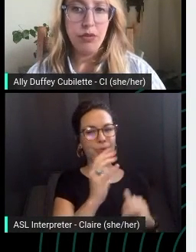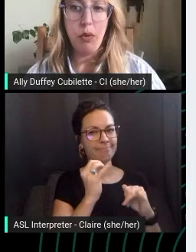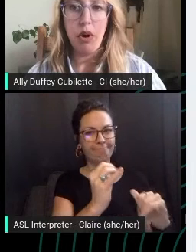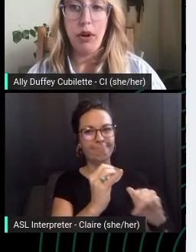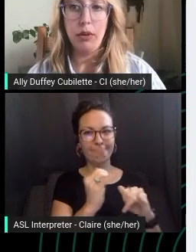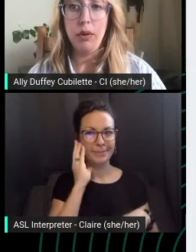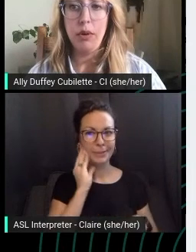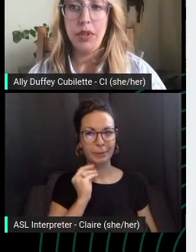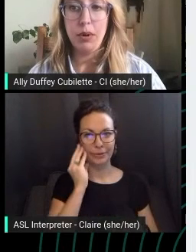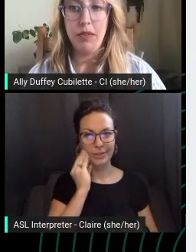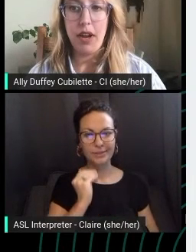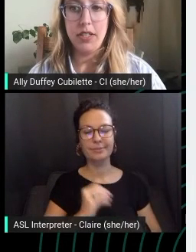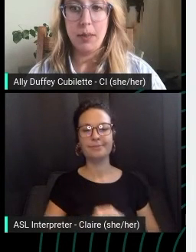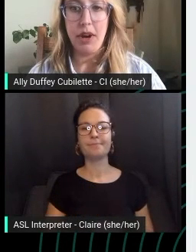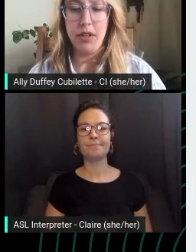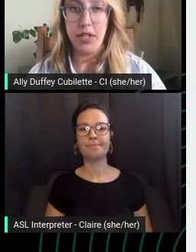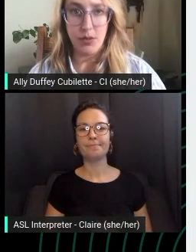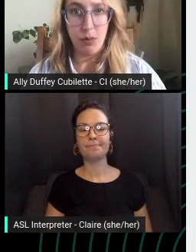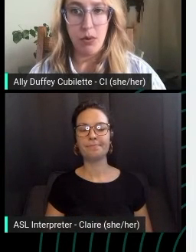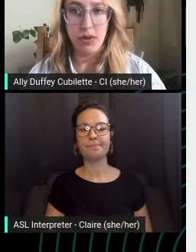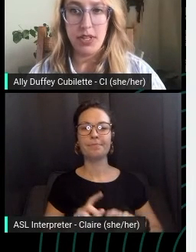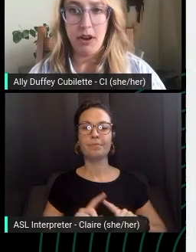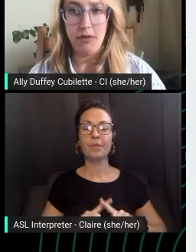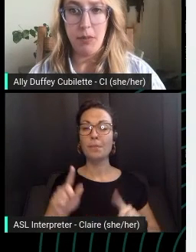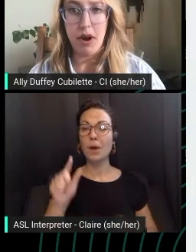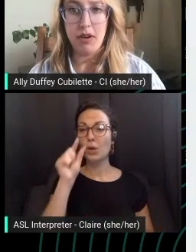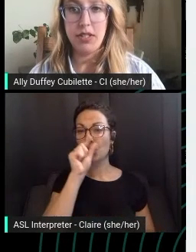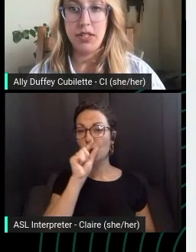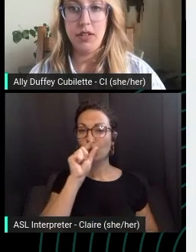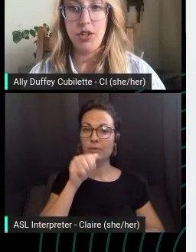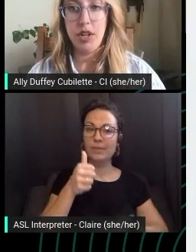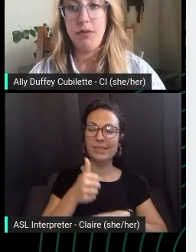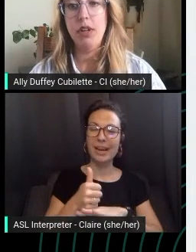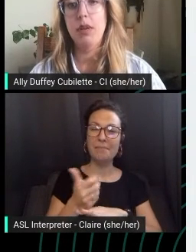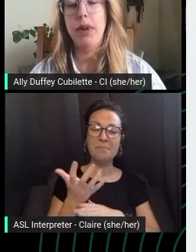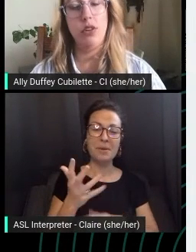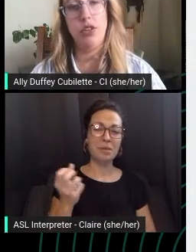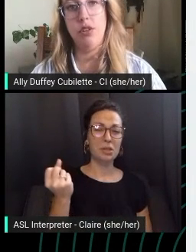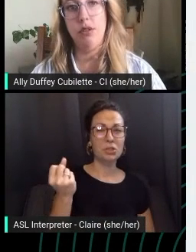mentioned before, Google only provides about a dozen reports out of the box